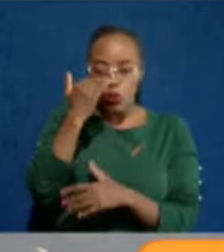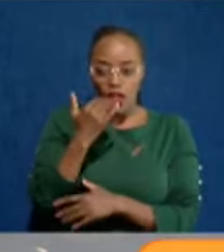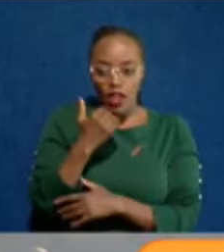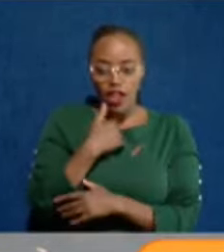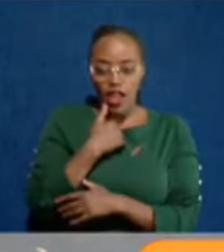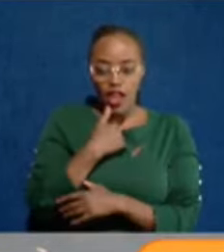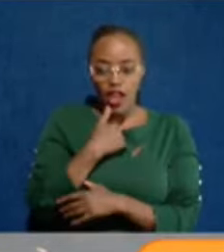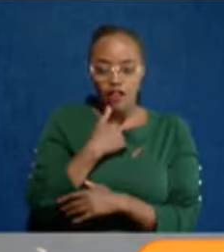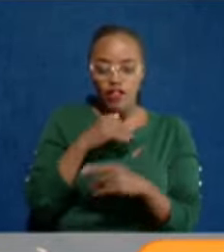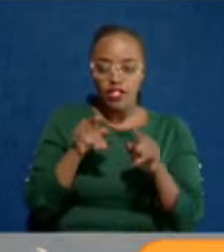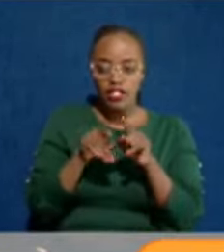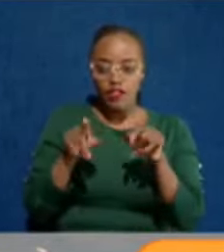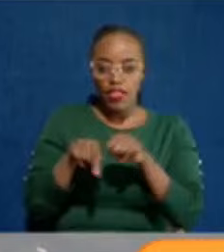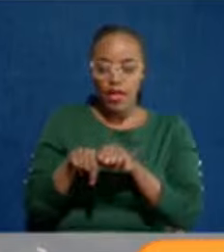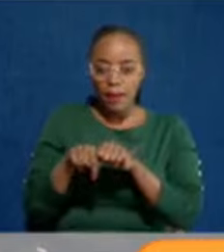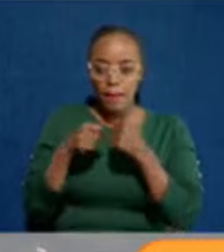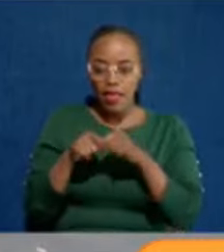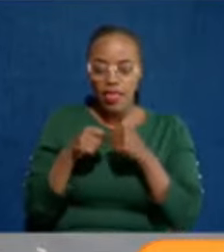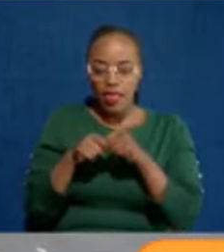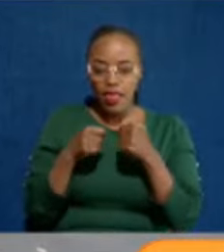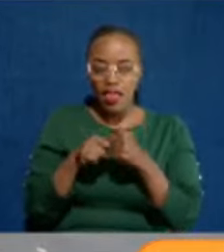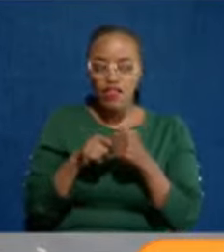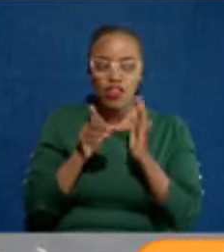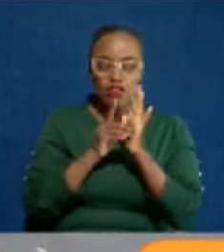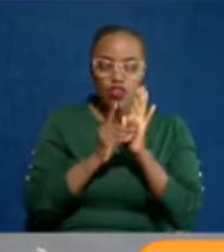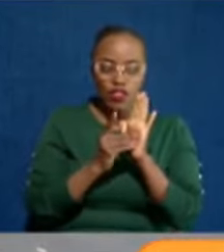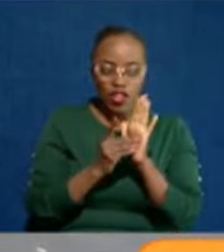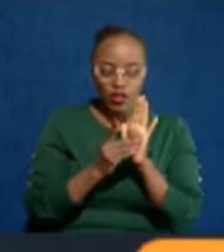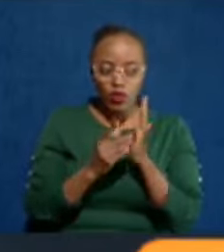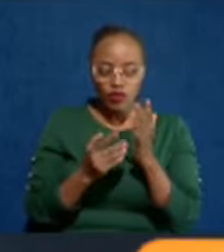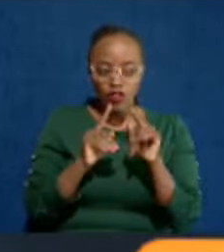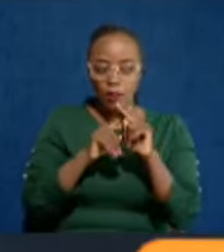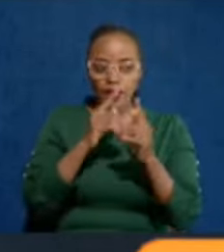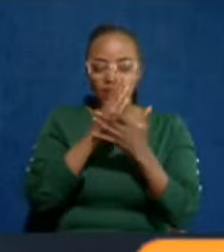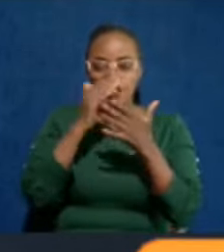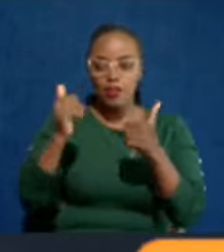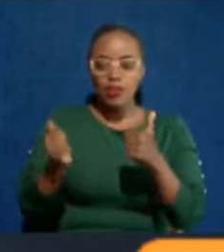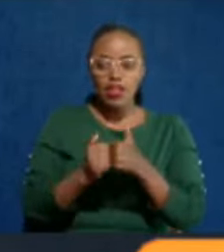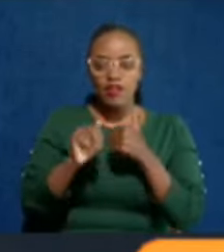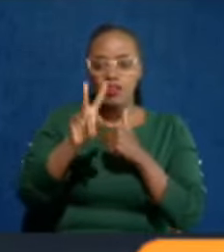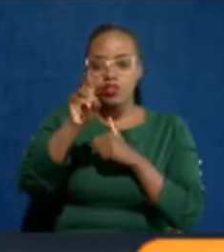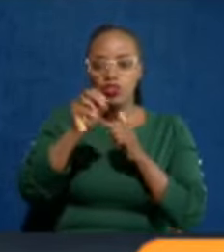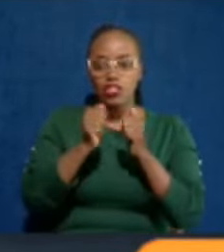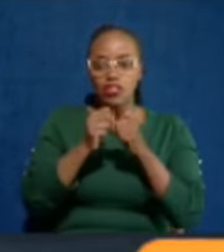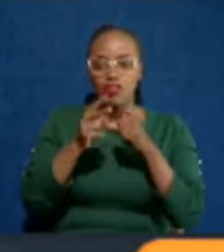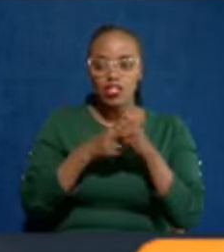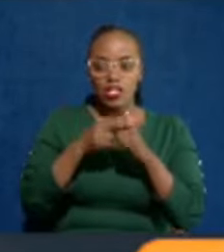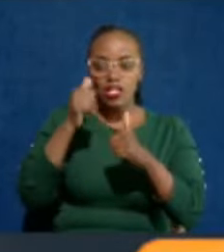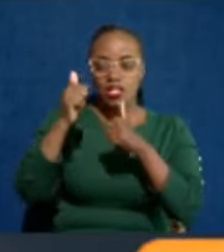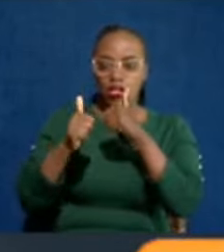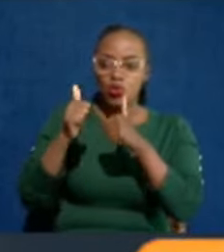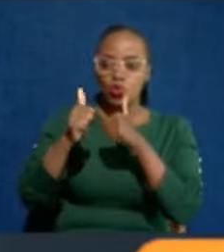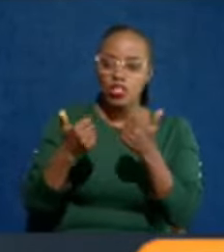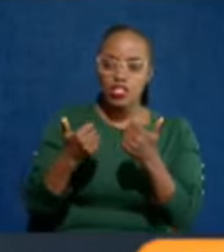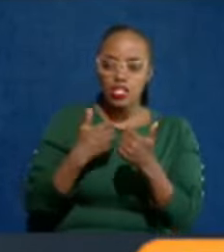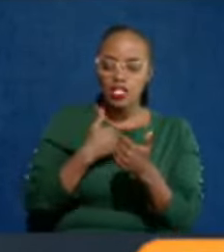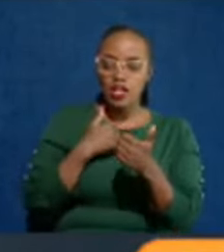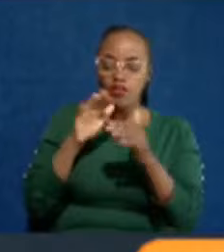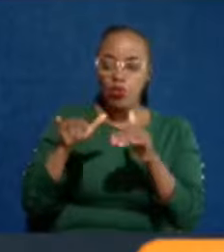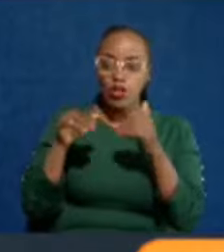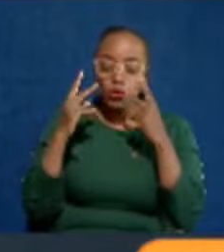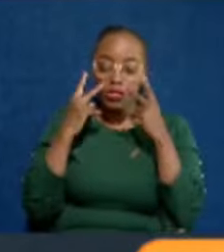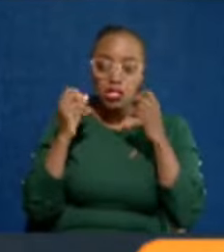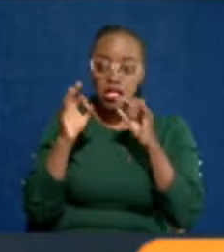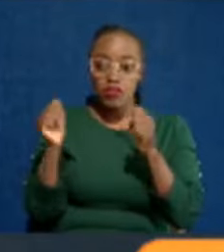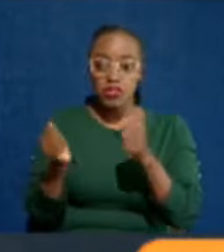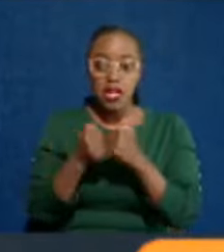was also the breaking down of the of the door. But something happened in 2017, which we shall wait and see whether it